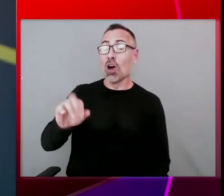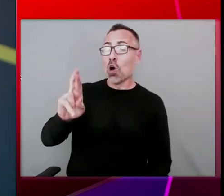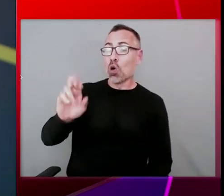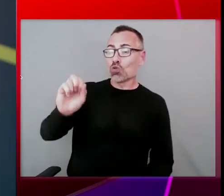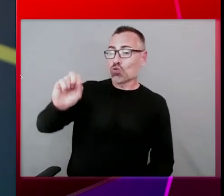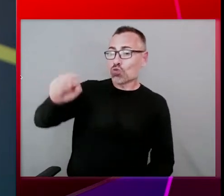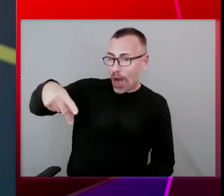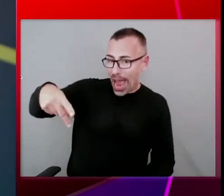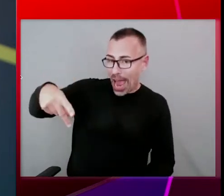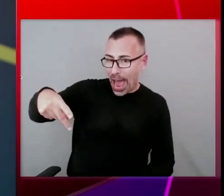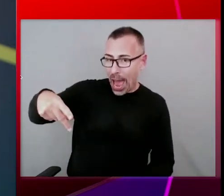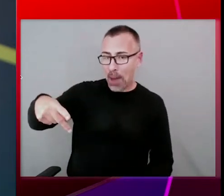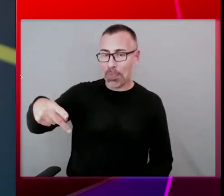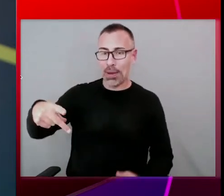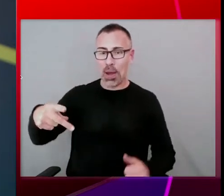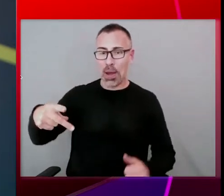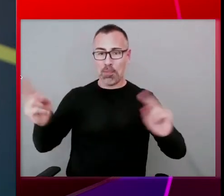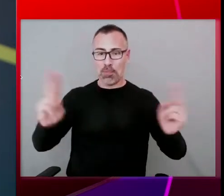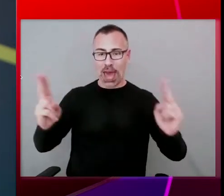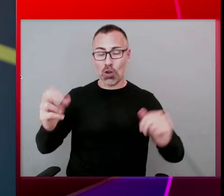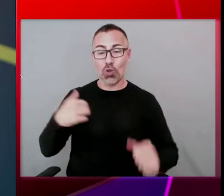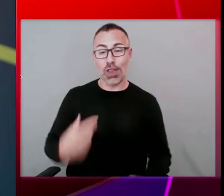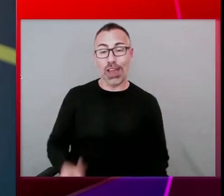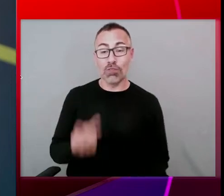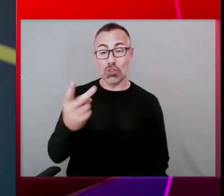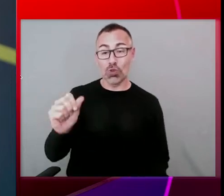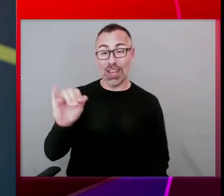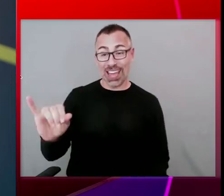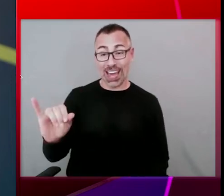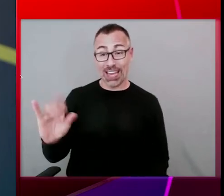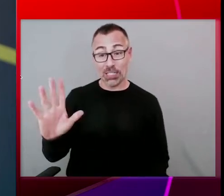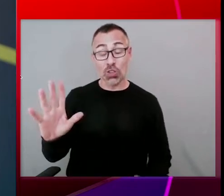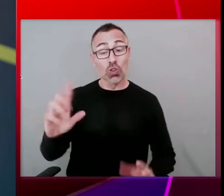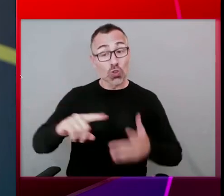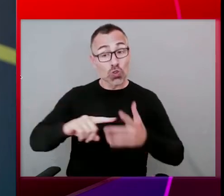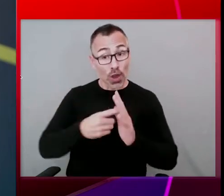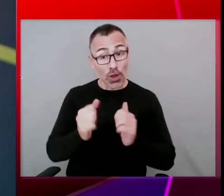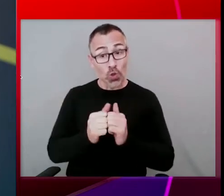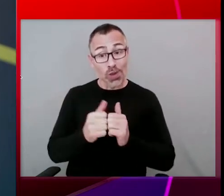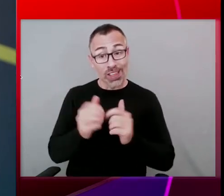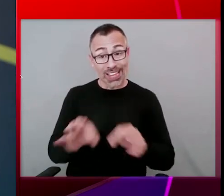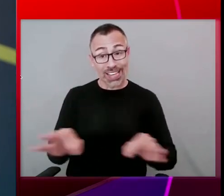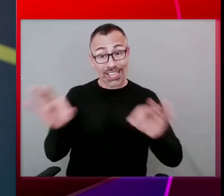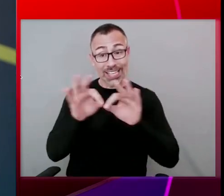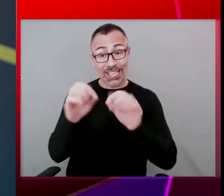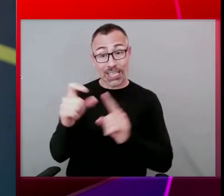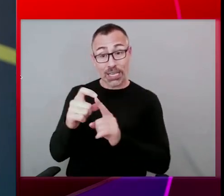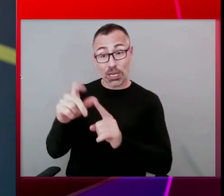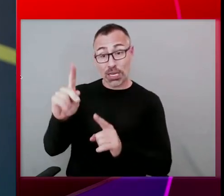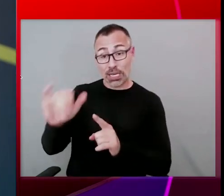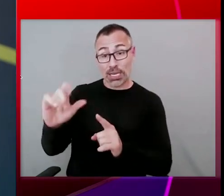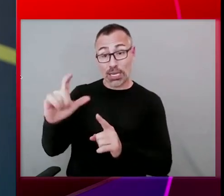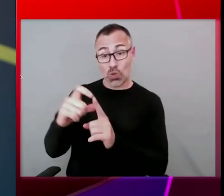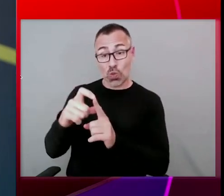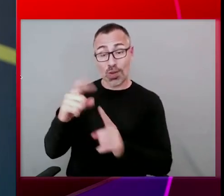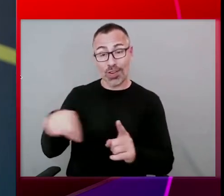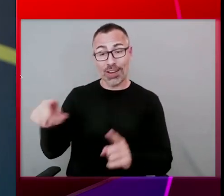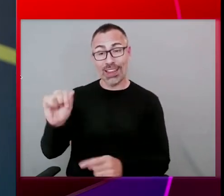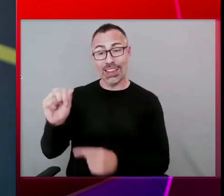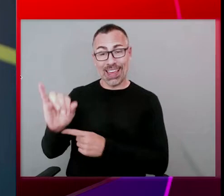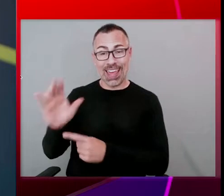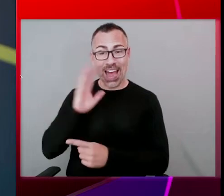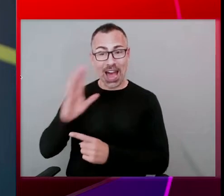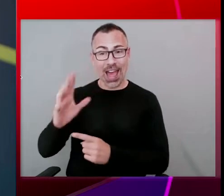You kick it off by giving it a keyword, and then based on that keyword, the AI will dynamically generate a